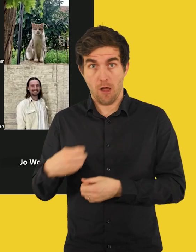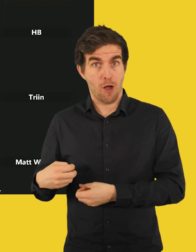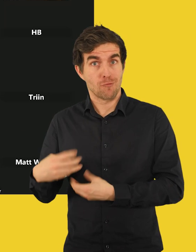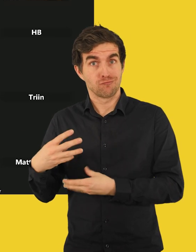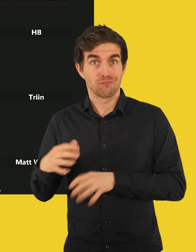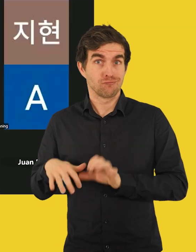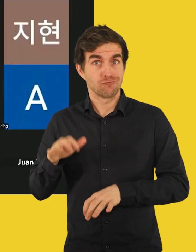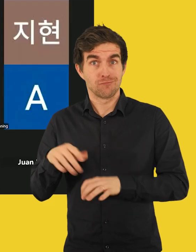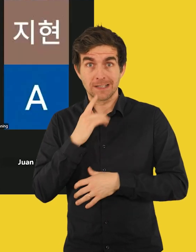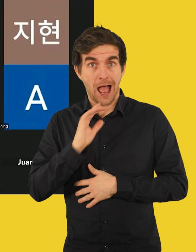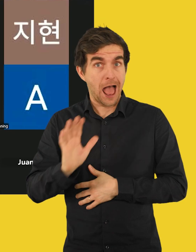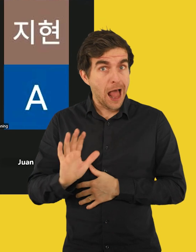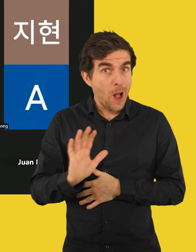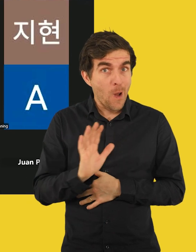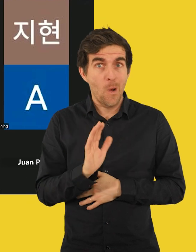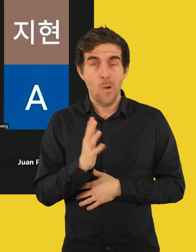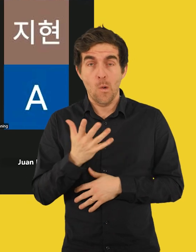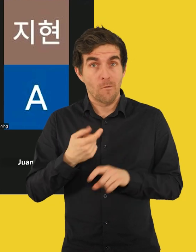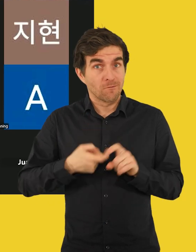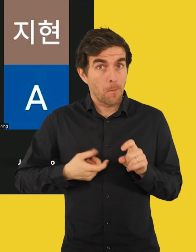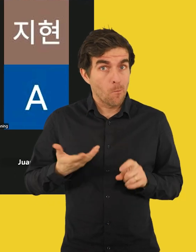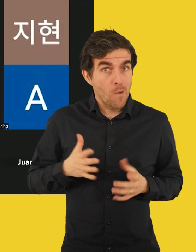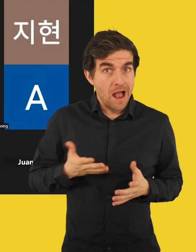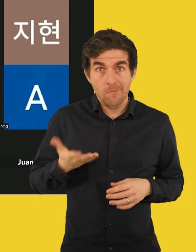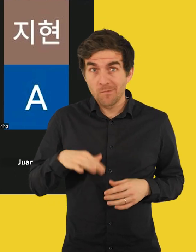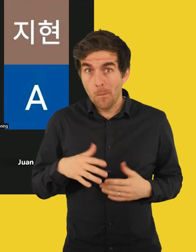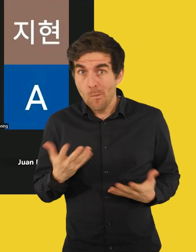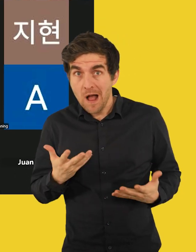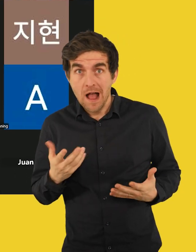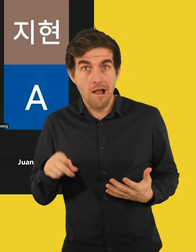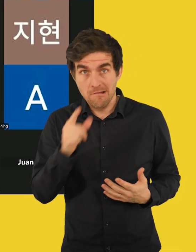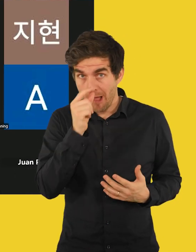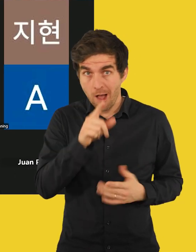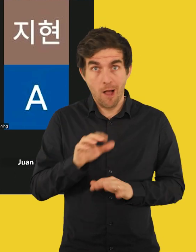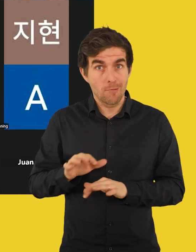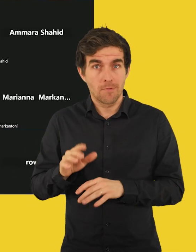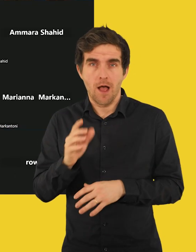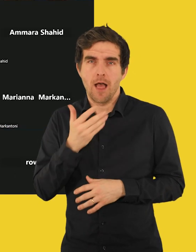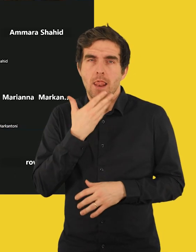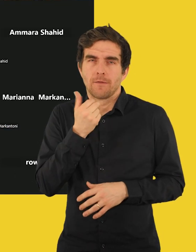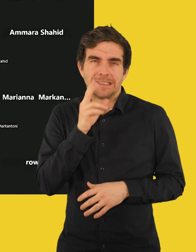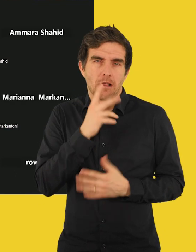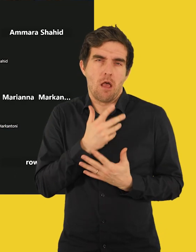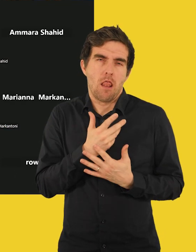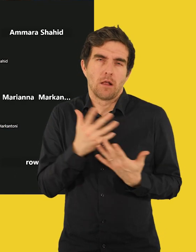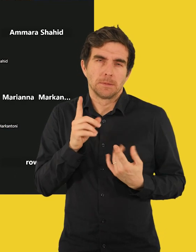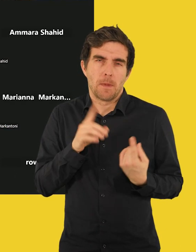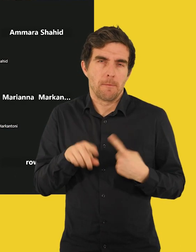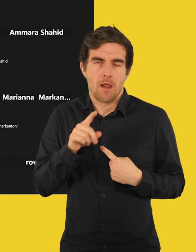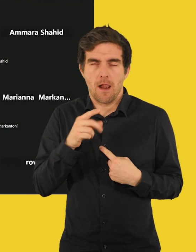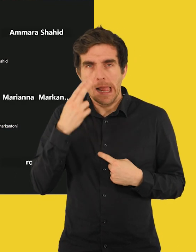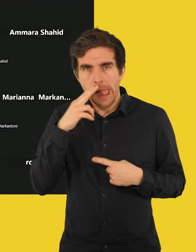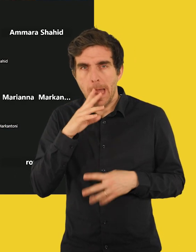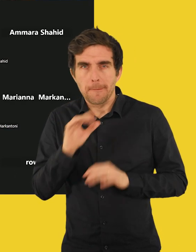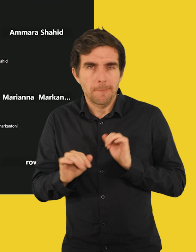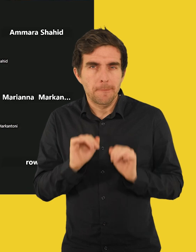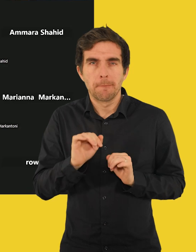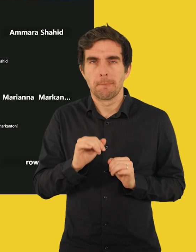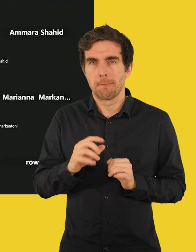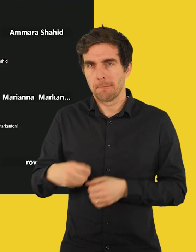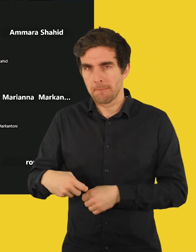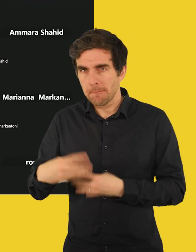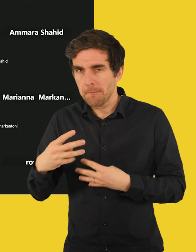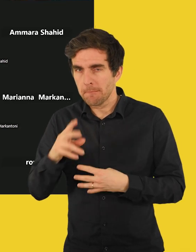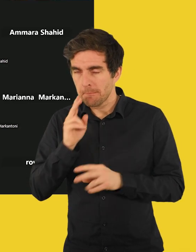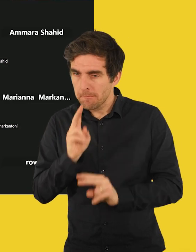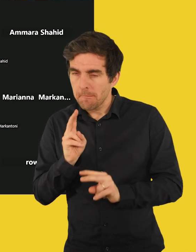to write in the chat. Just say hello, where you're from, where you're joining from. It'd be lovely just to see lots of people's names popping up and all the